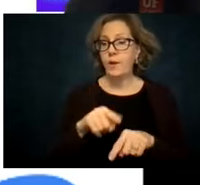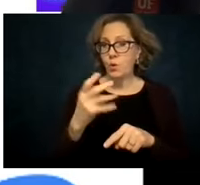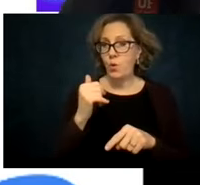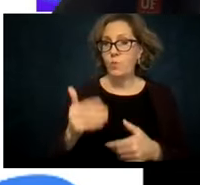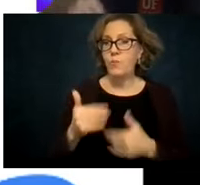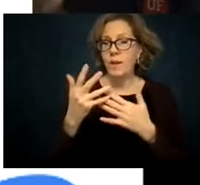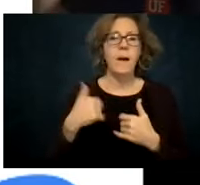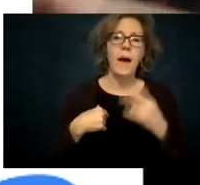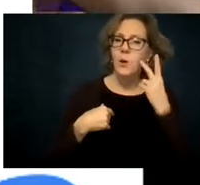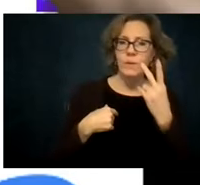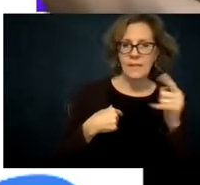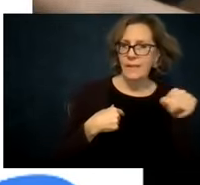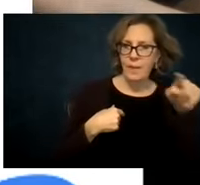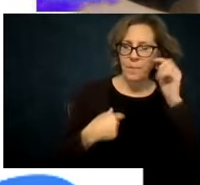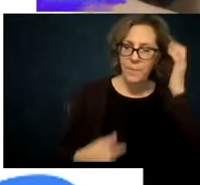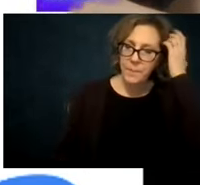I'm not seeing that on my end.